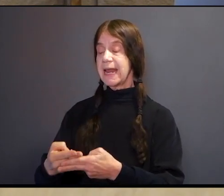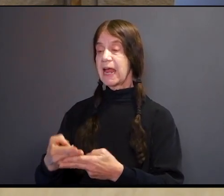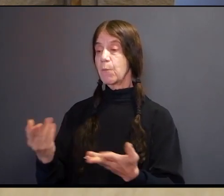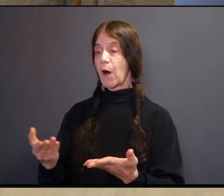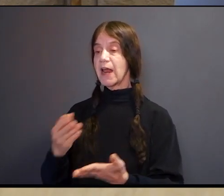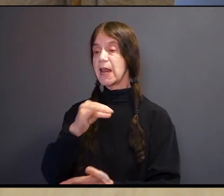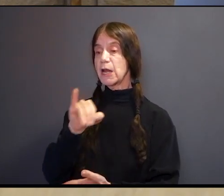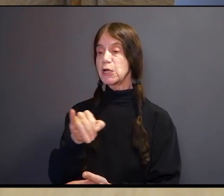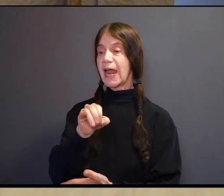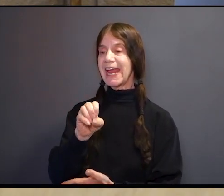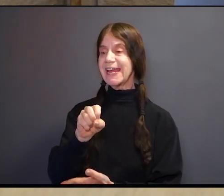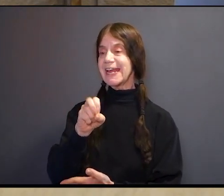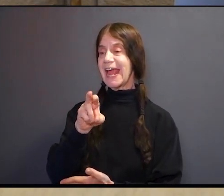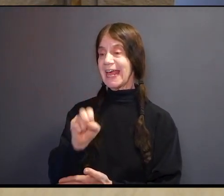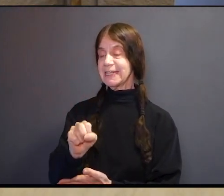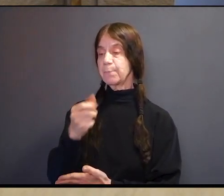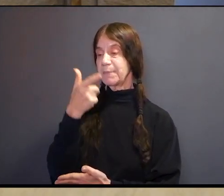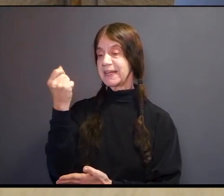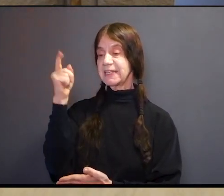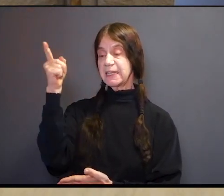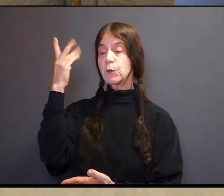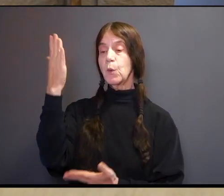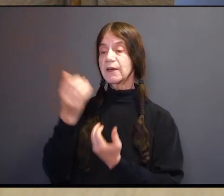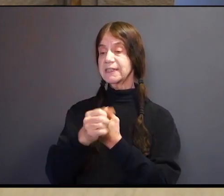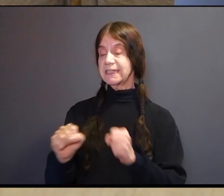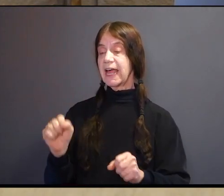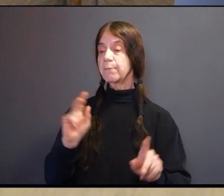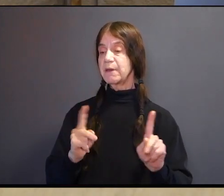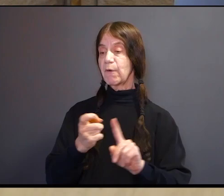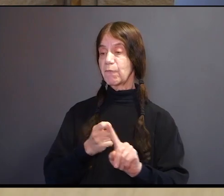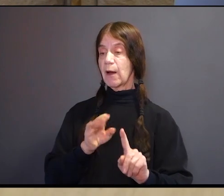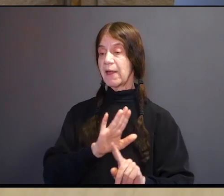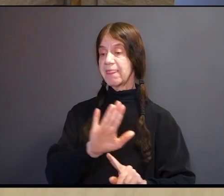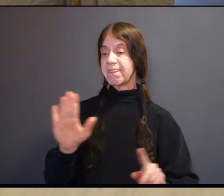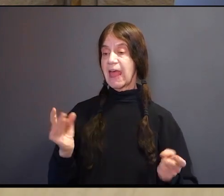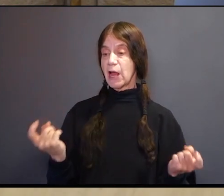Jesus, because he will save his people from their sins.